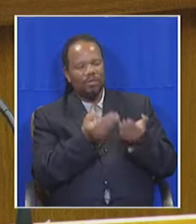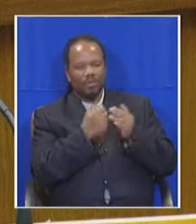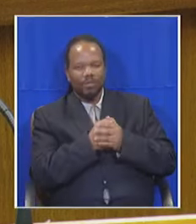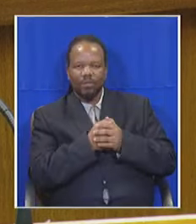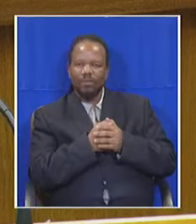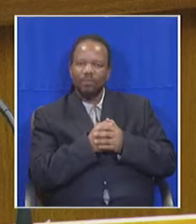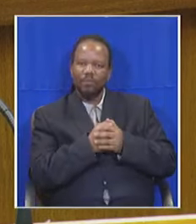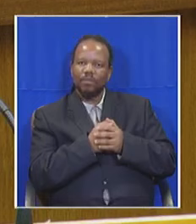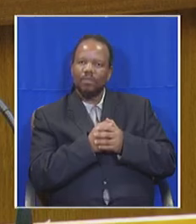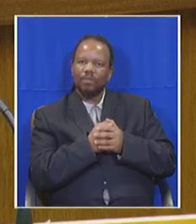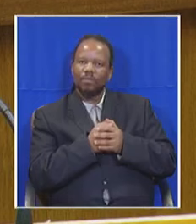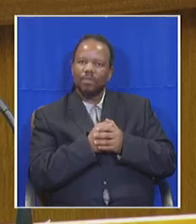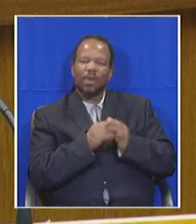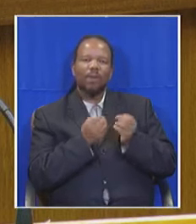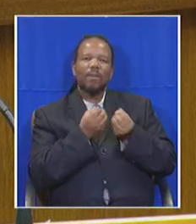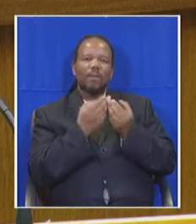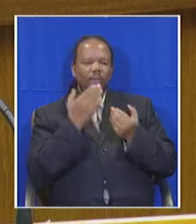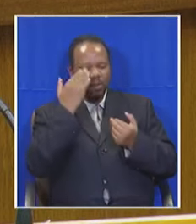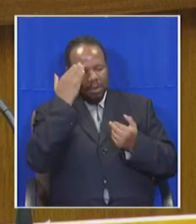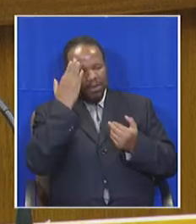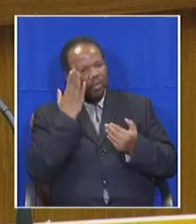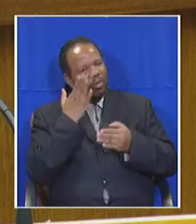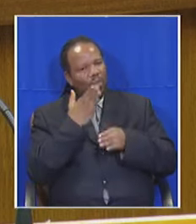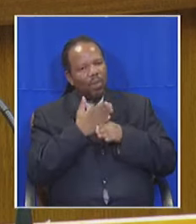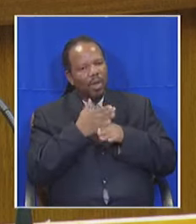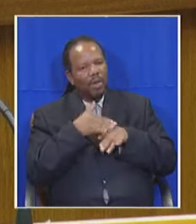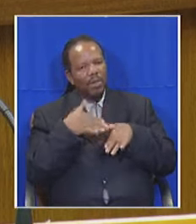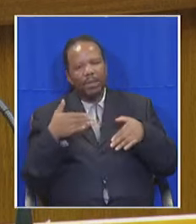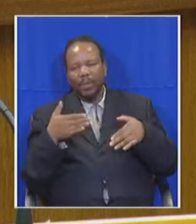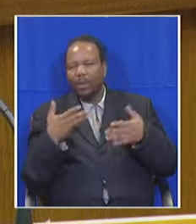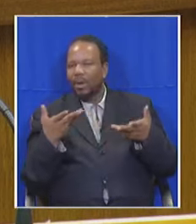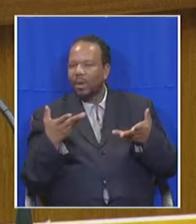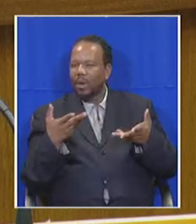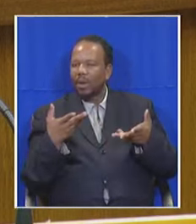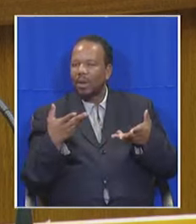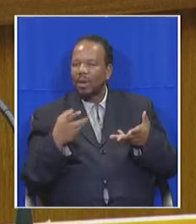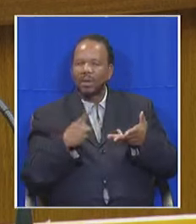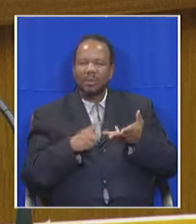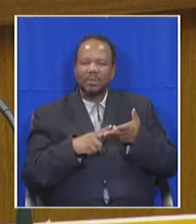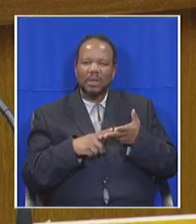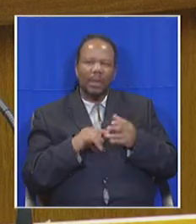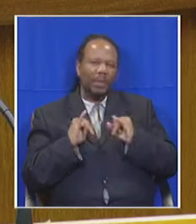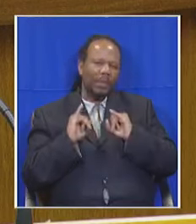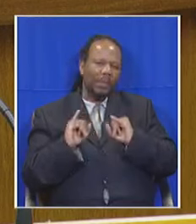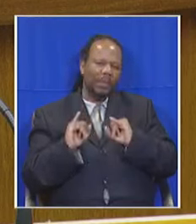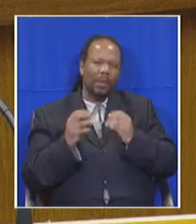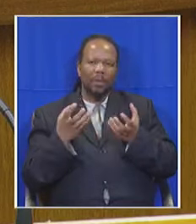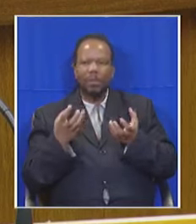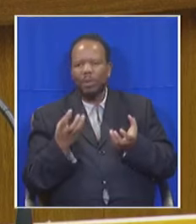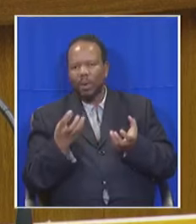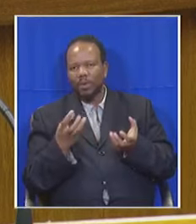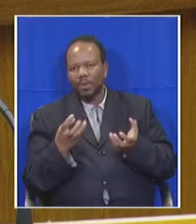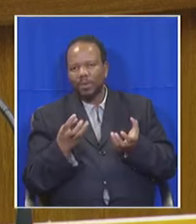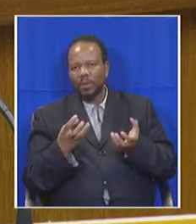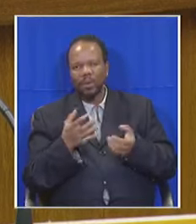You look at the number of graduates who are not working, living under conditions of shameful poverty. The ANC must bow